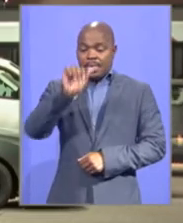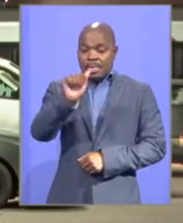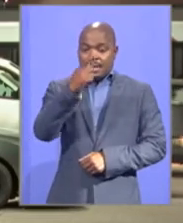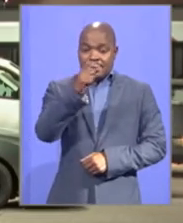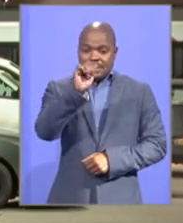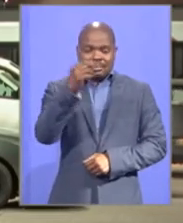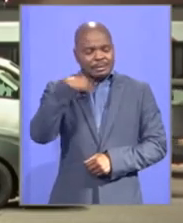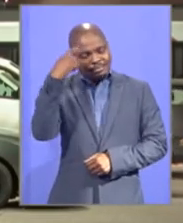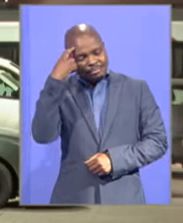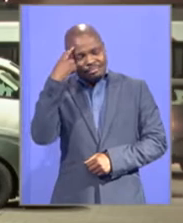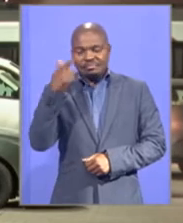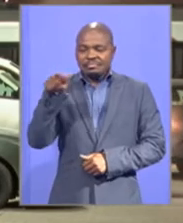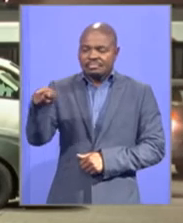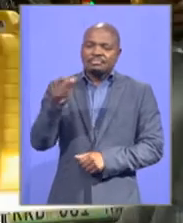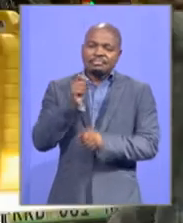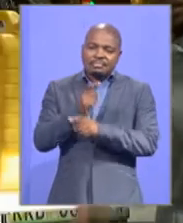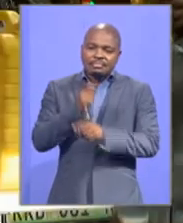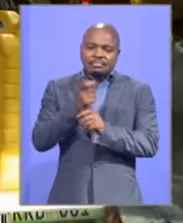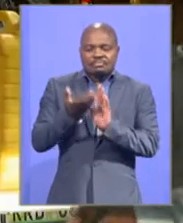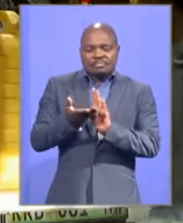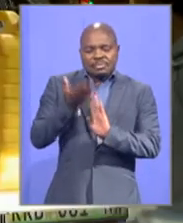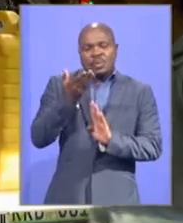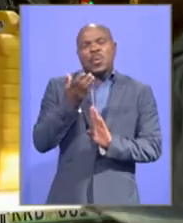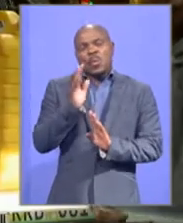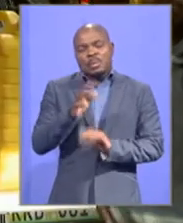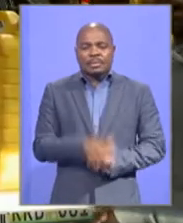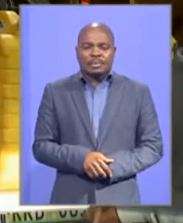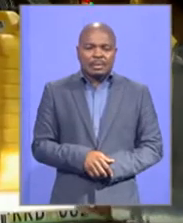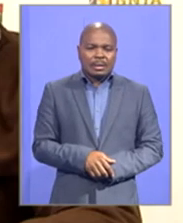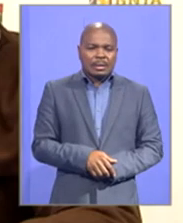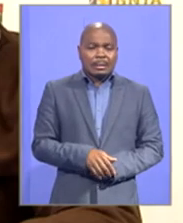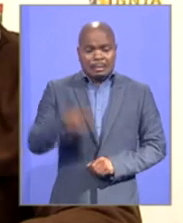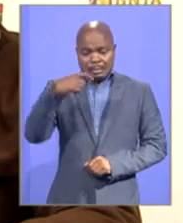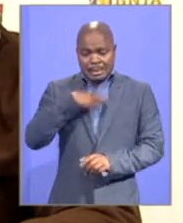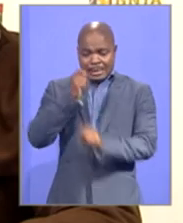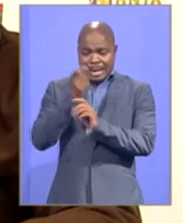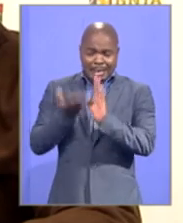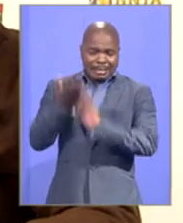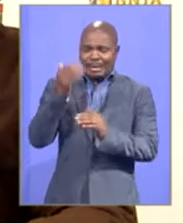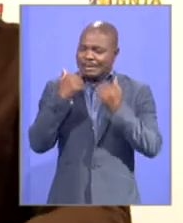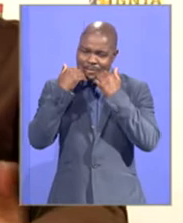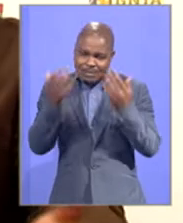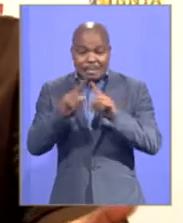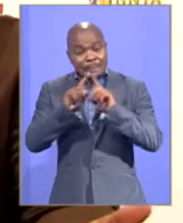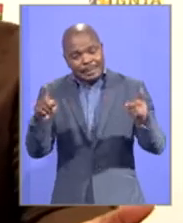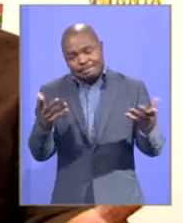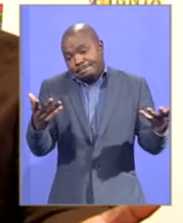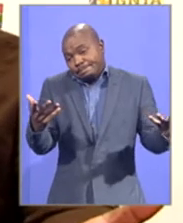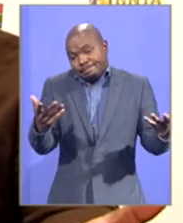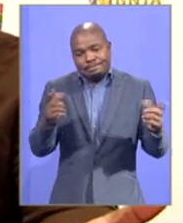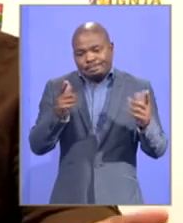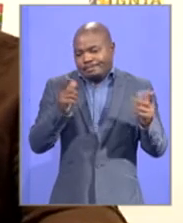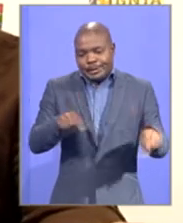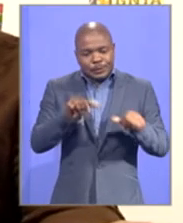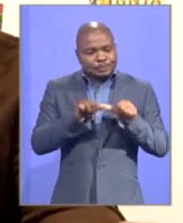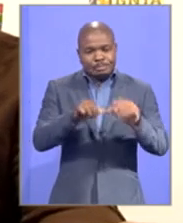go tlhatlosa ditlhwatlhwa tsa dipalangwa tsa botlhe. Ga re batle gore re ise tlhwatlhwa e go godimo mme fela ga gona se sentse re ka se